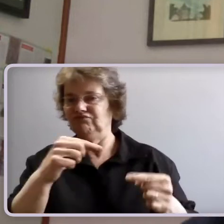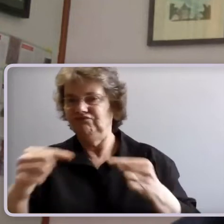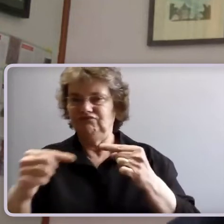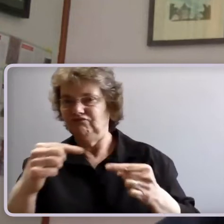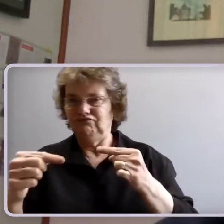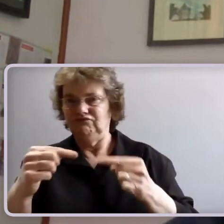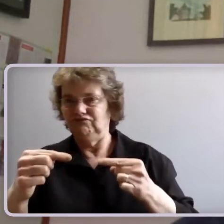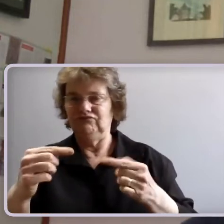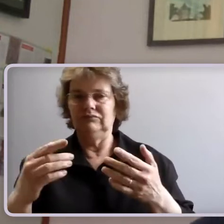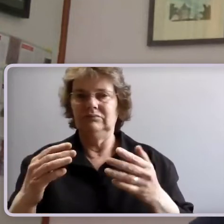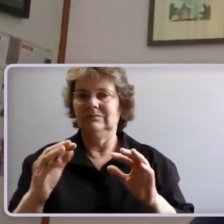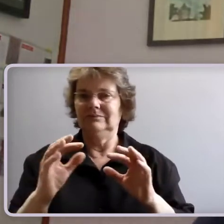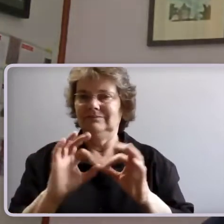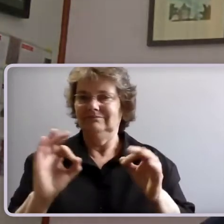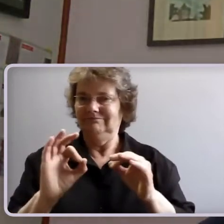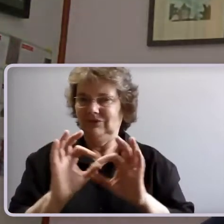line.